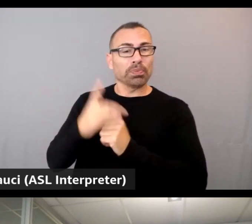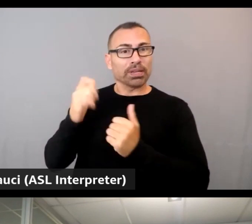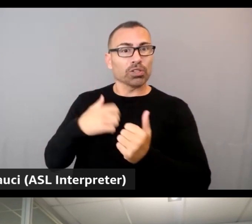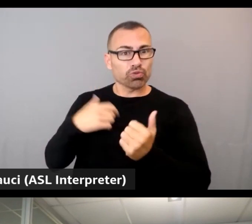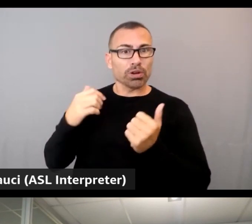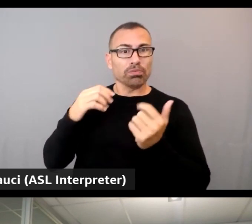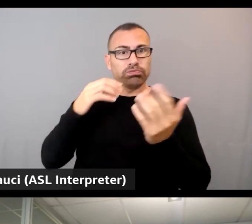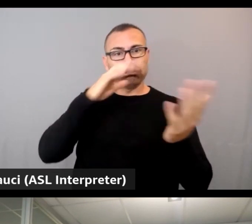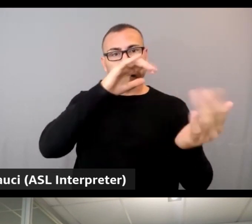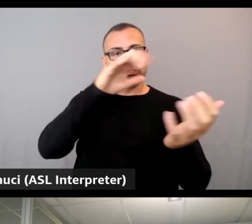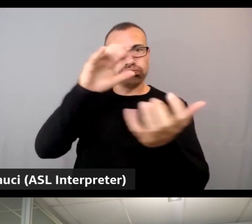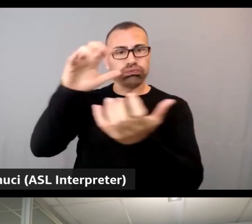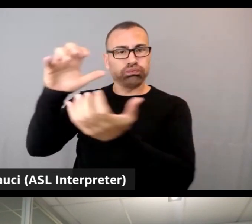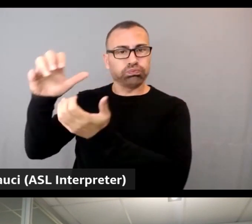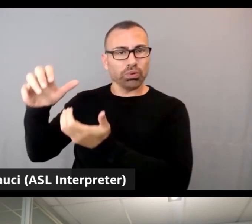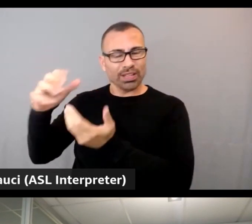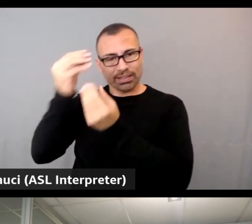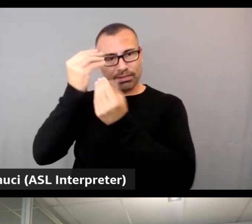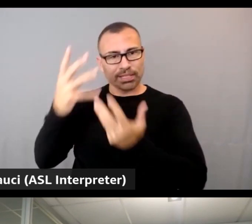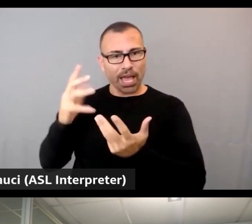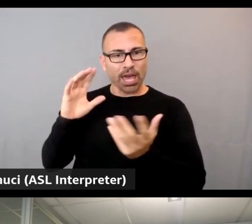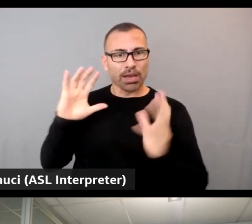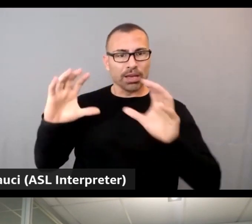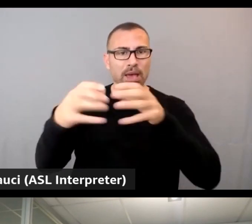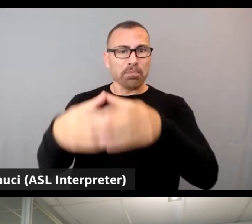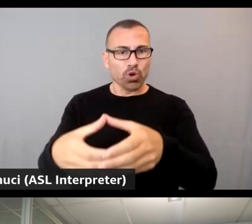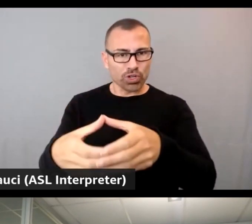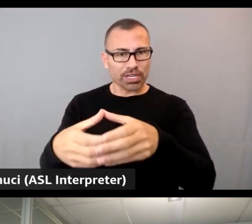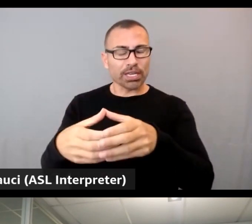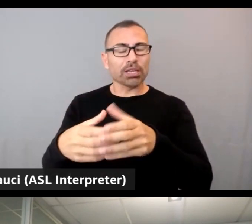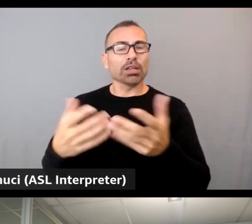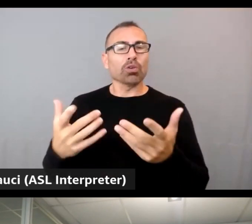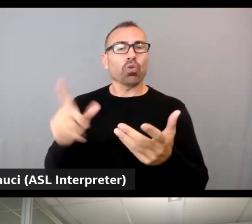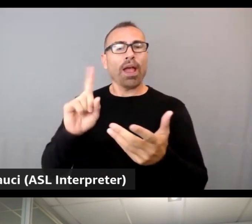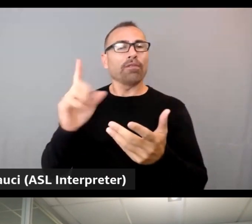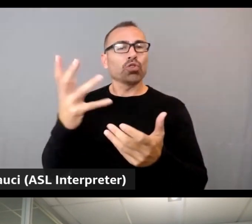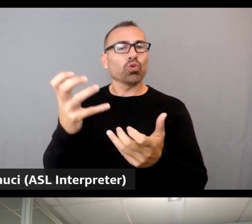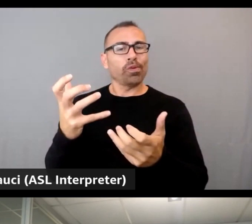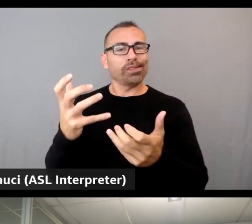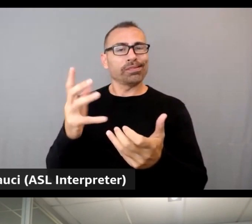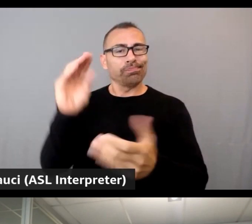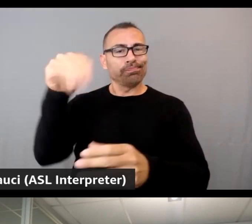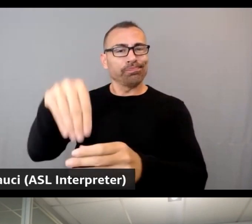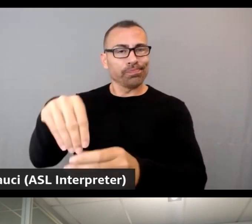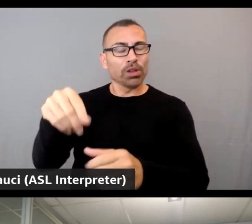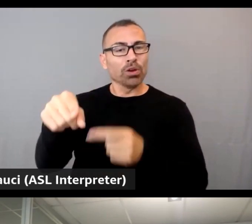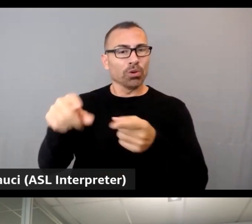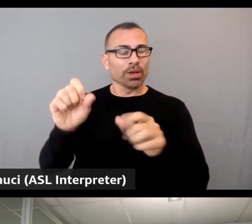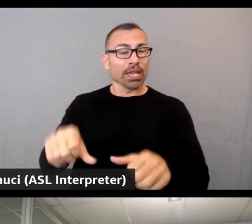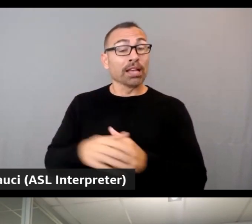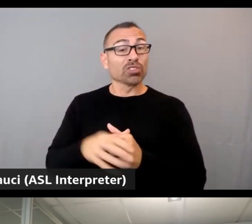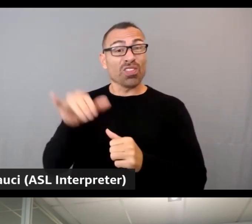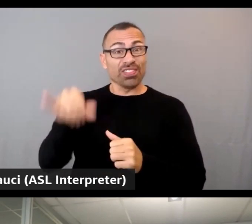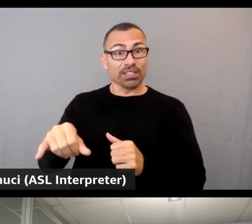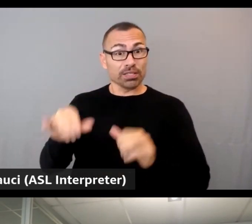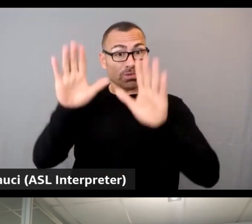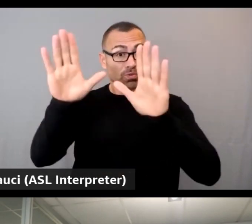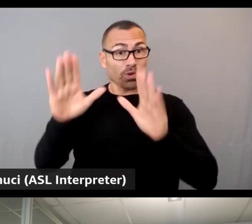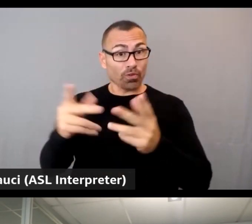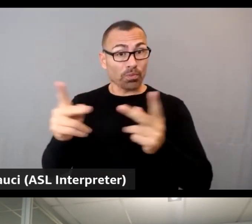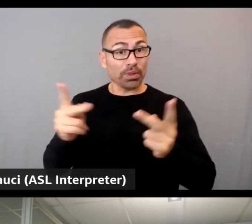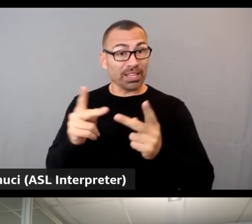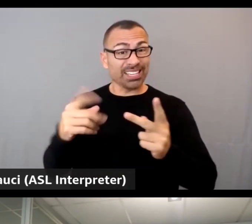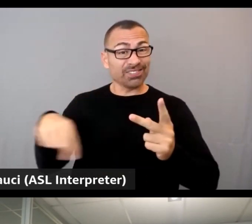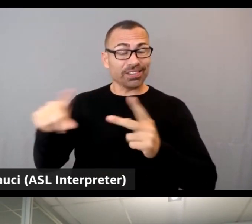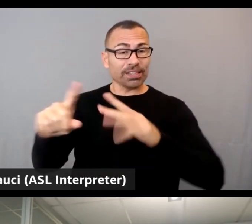and in the effort of landing it wherever you want to land it, that's a great place to do these types of scans, because if you